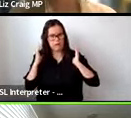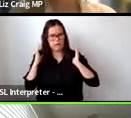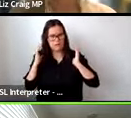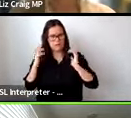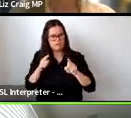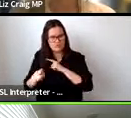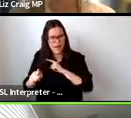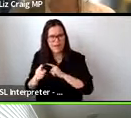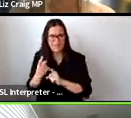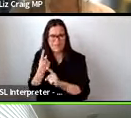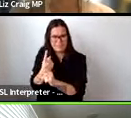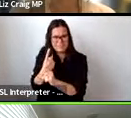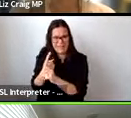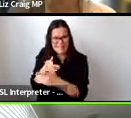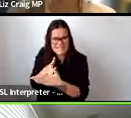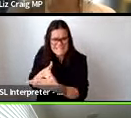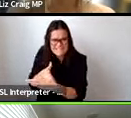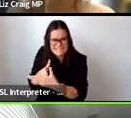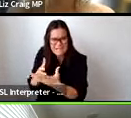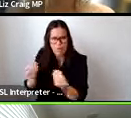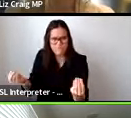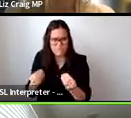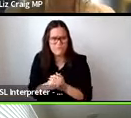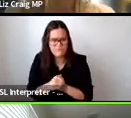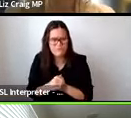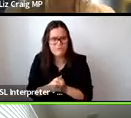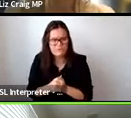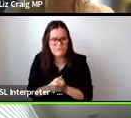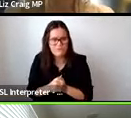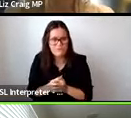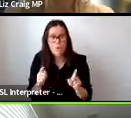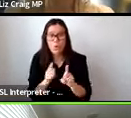this bill is burdening obligated